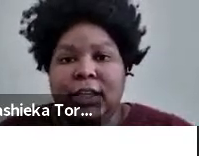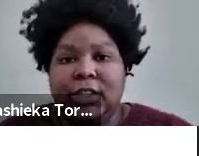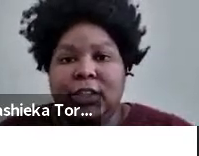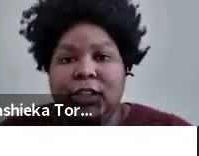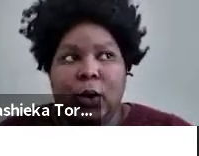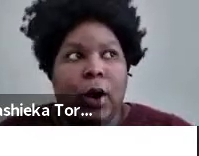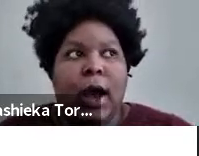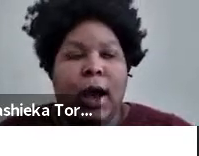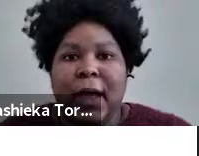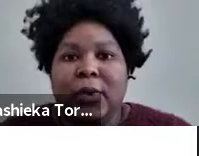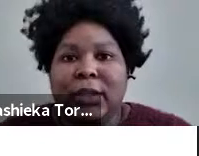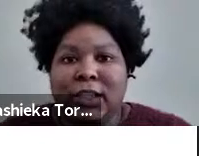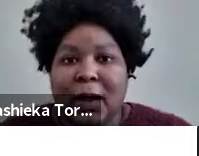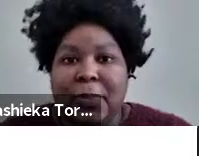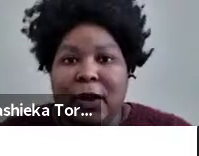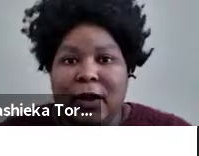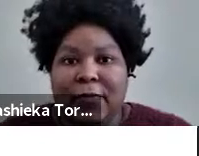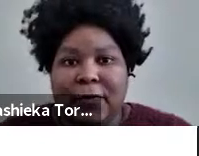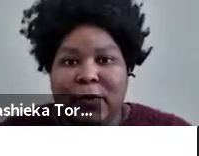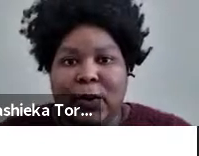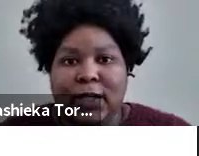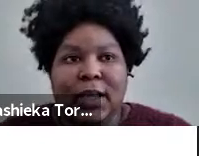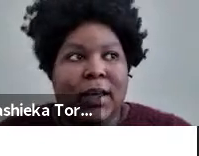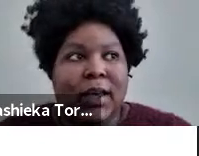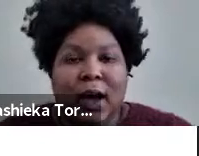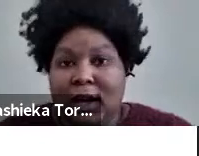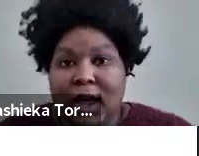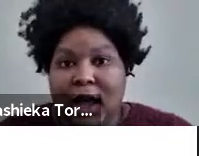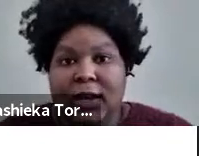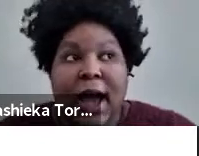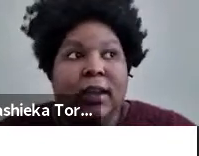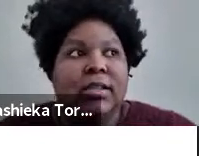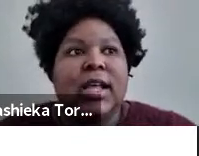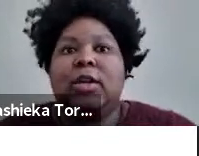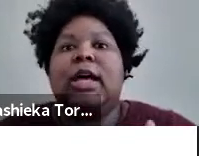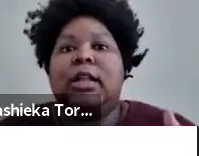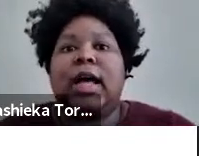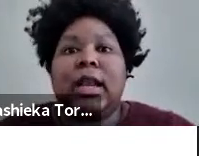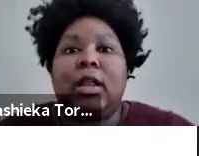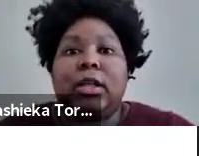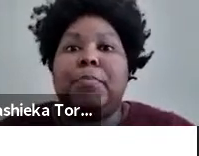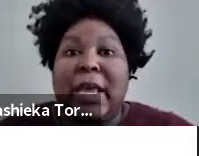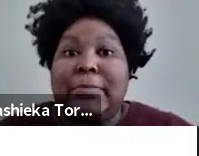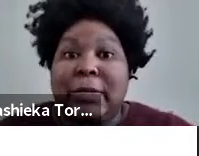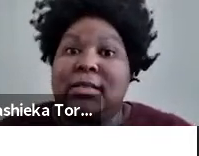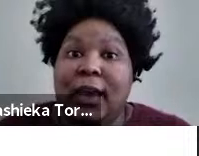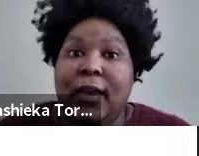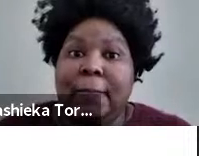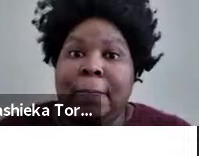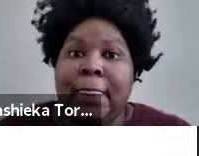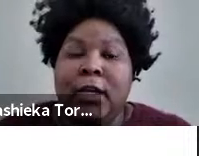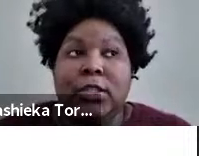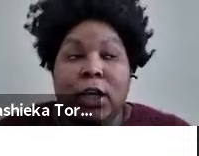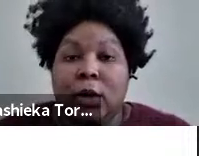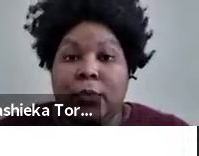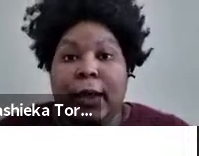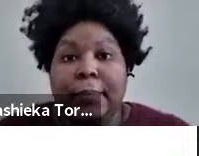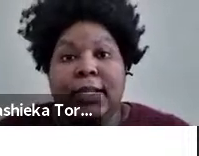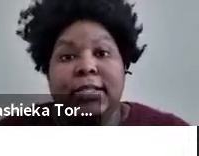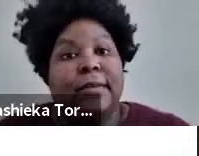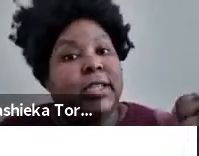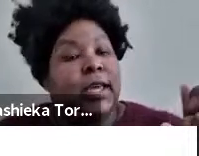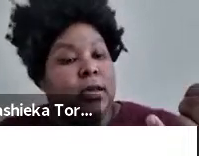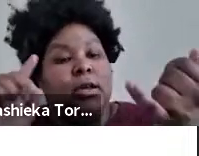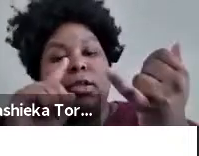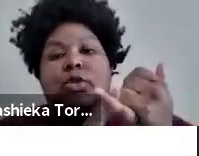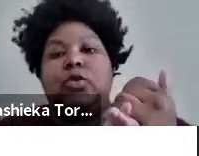health violations. So I'm not going to shop there if the food is not only not healthy, makes me sick. So that